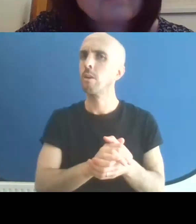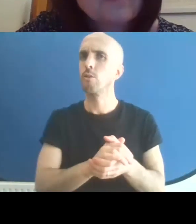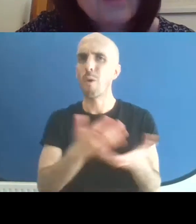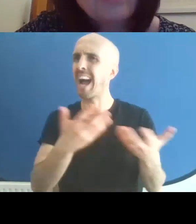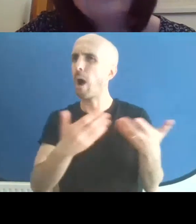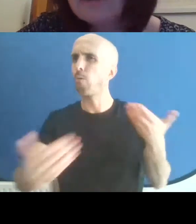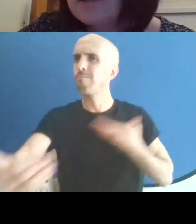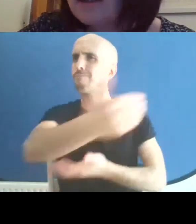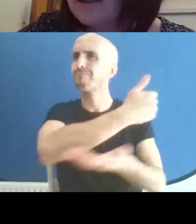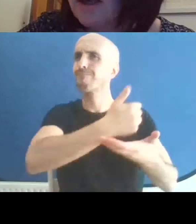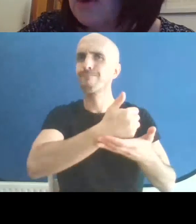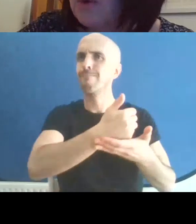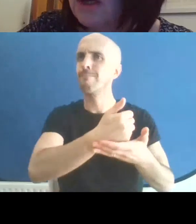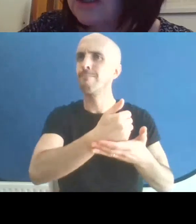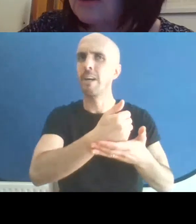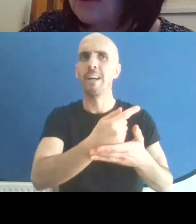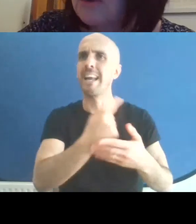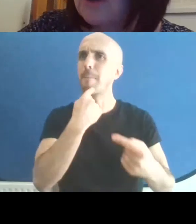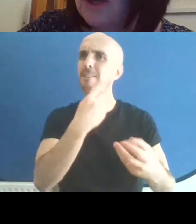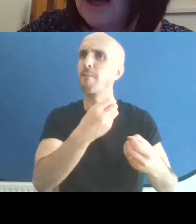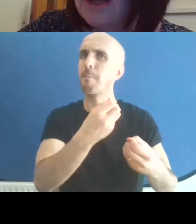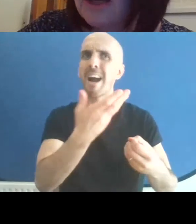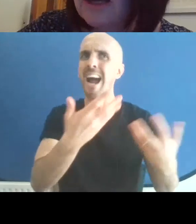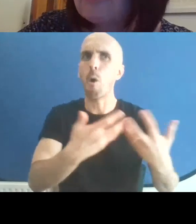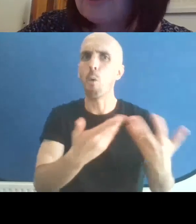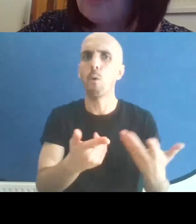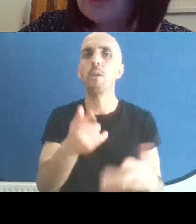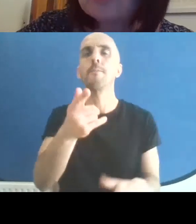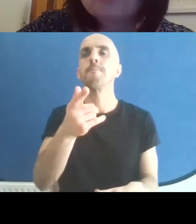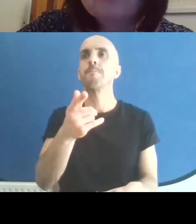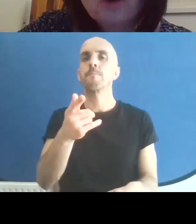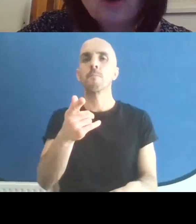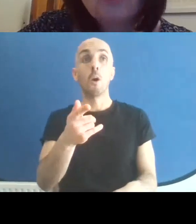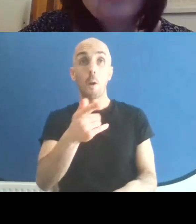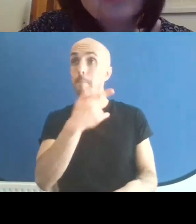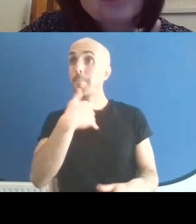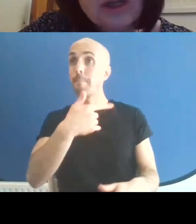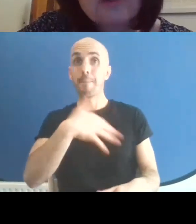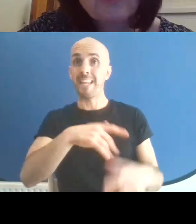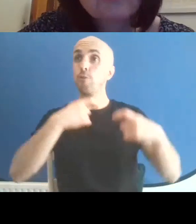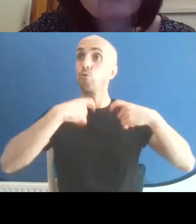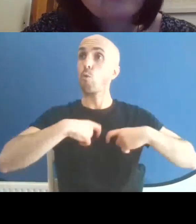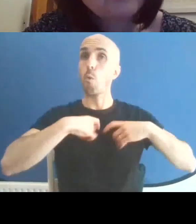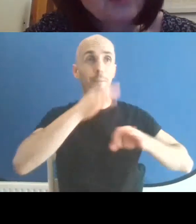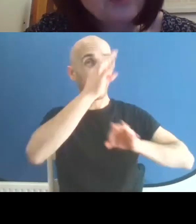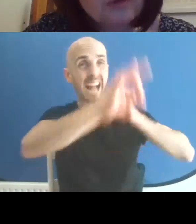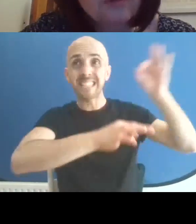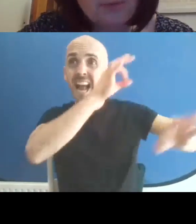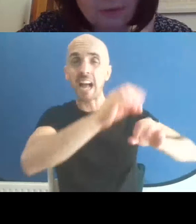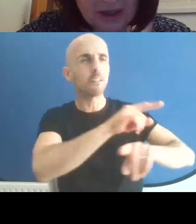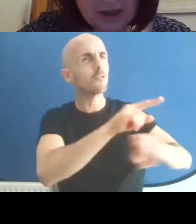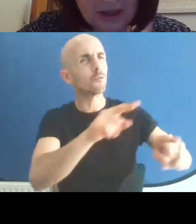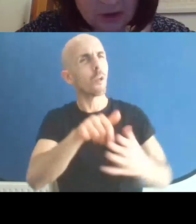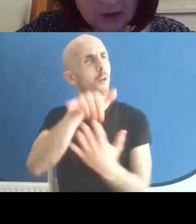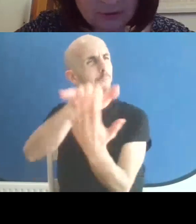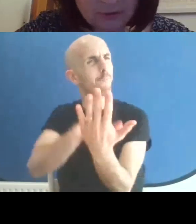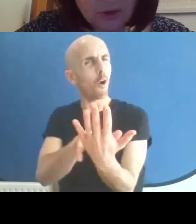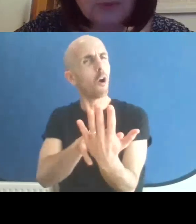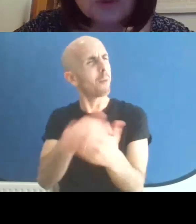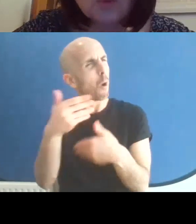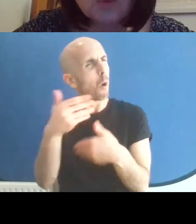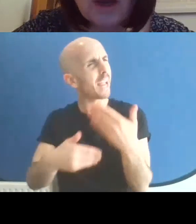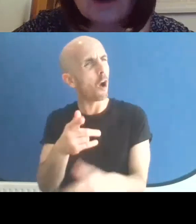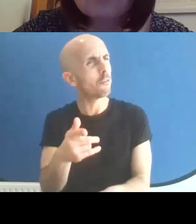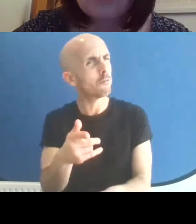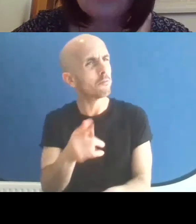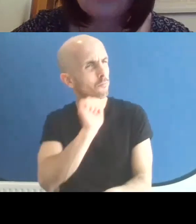that? Yeah, certainly. I mean, we asked social workers, A, how they felt about using the form, and people generally had very positive feelings of using